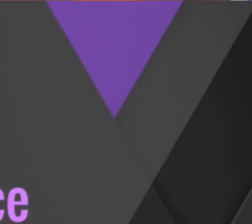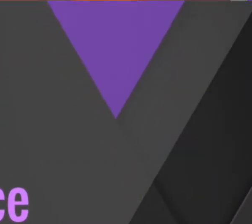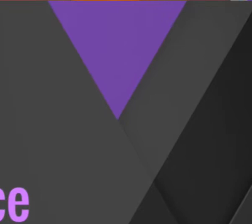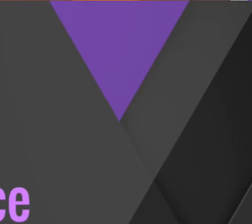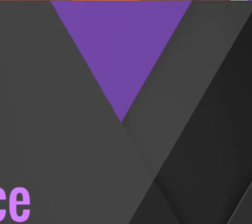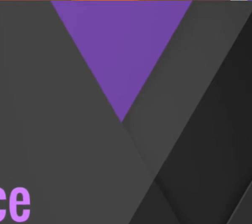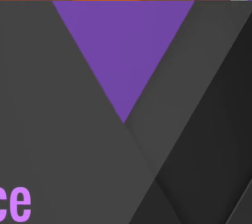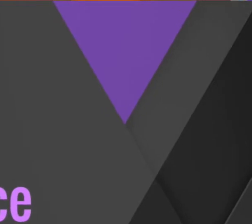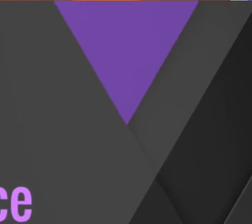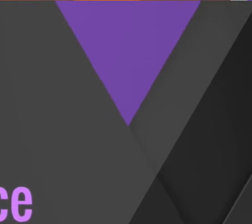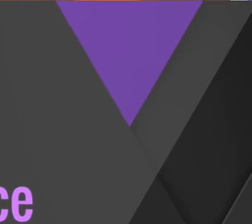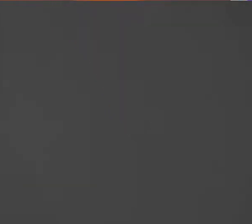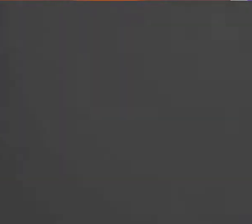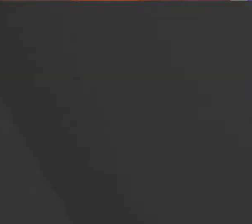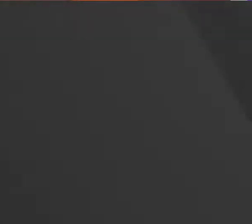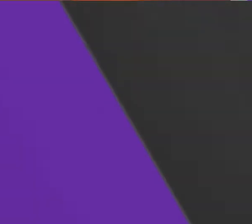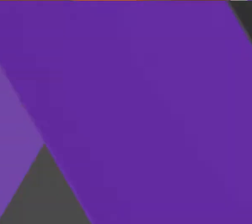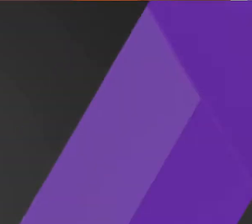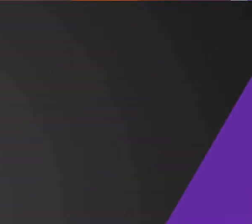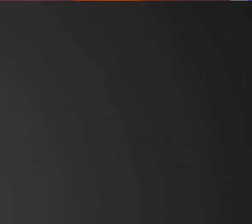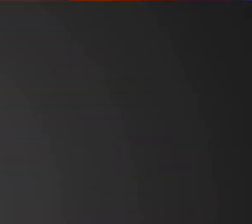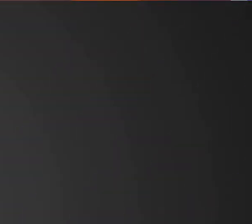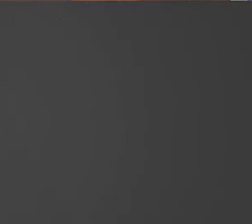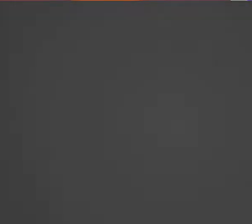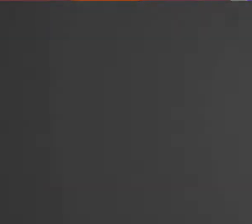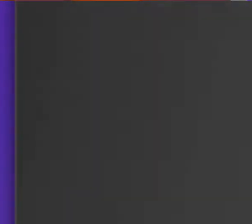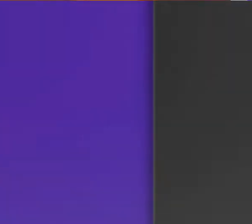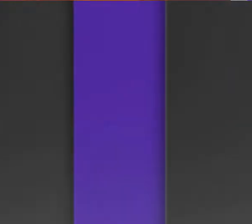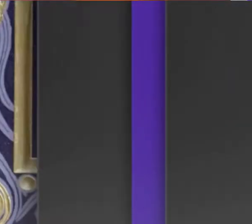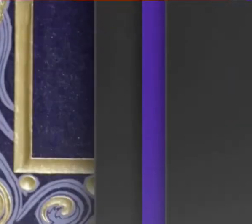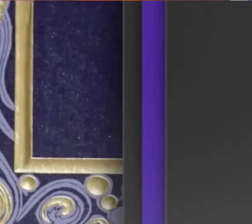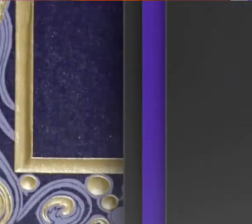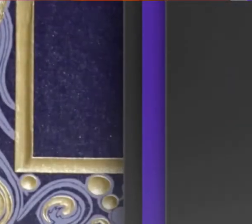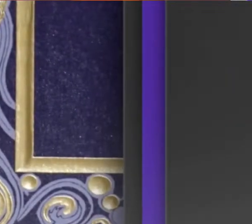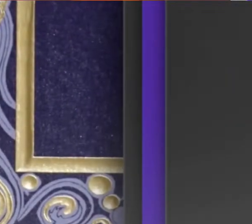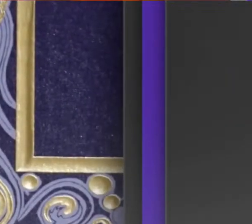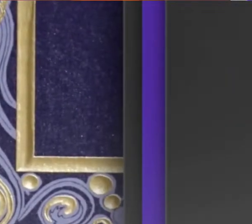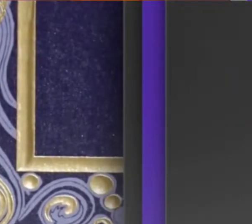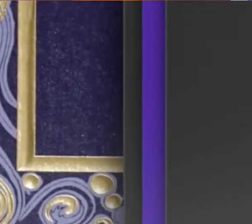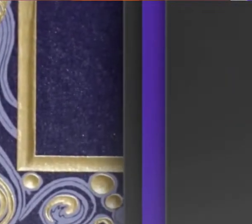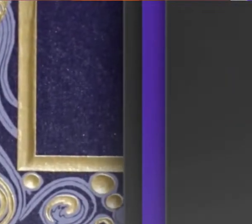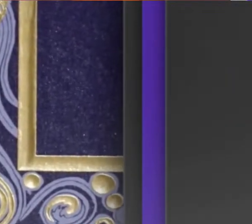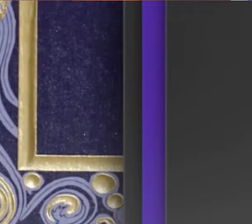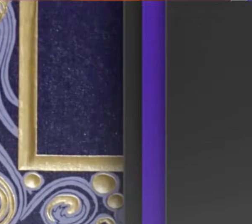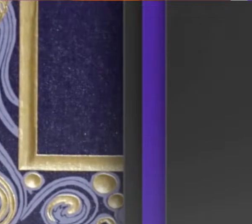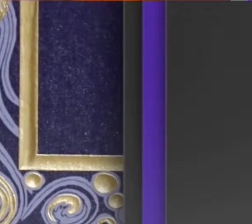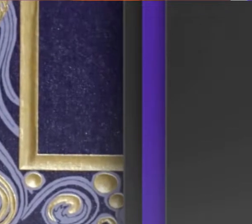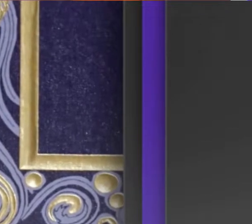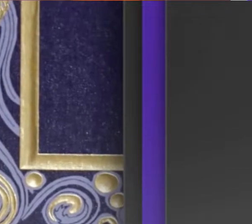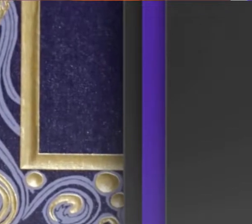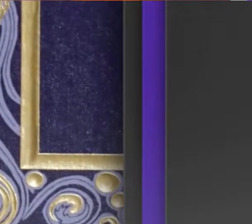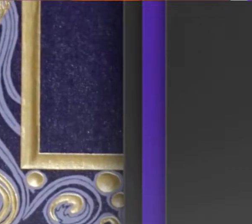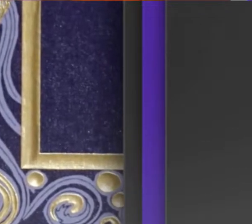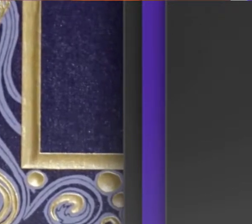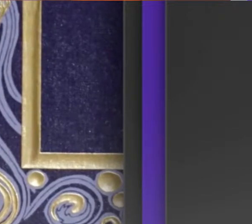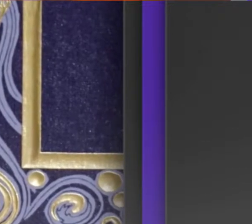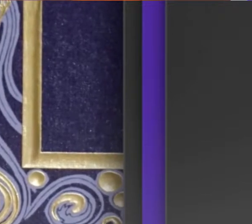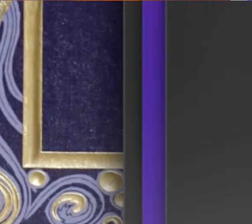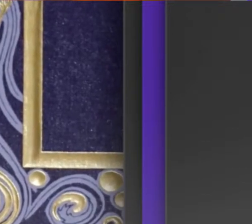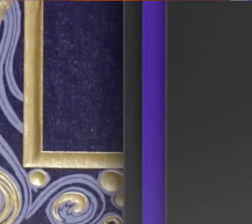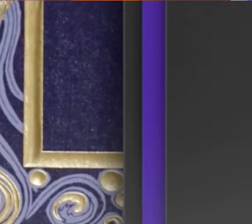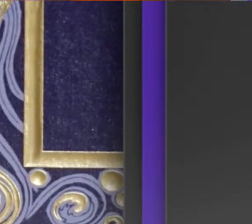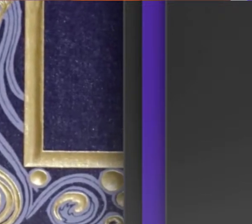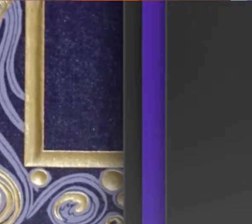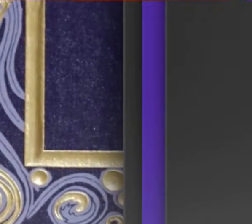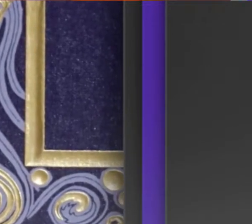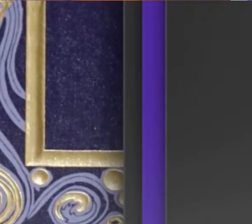All liturgical ministers who do not receive the schedule by email may now pick up a new hard copy of your new schedule on the